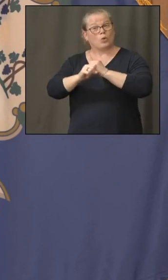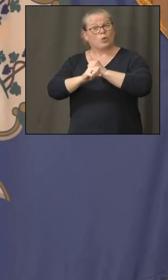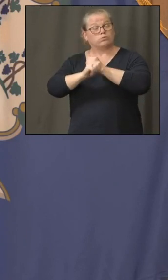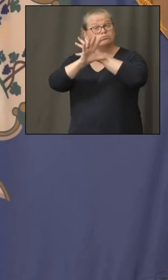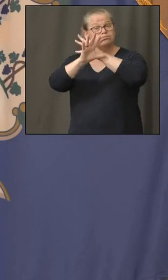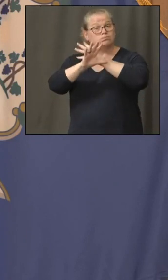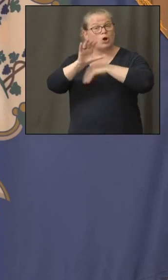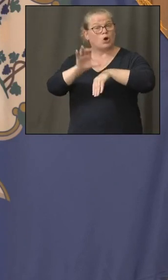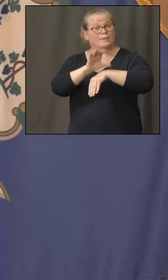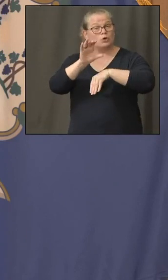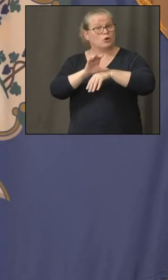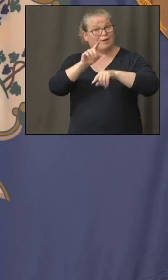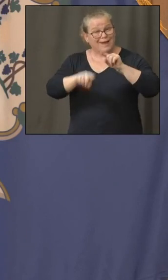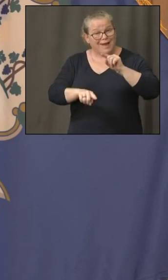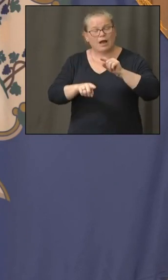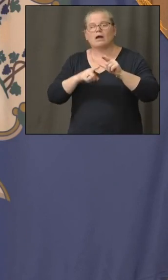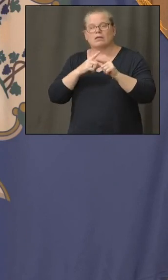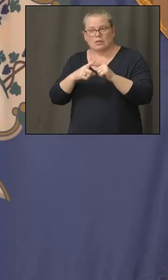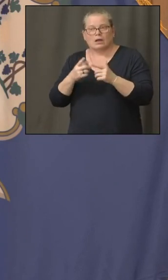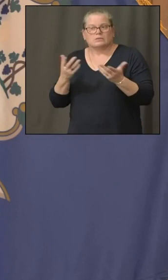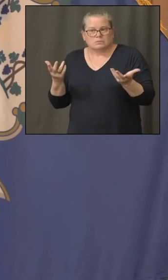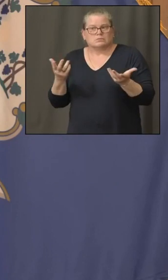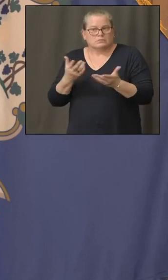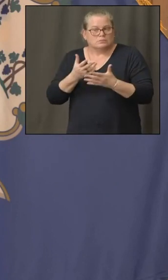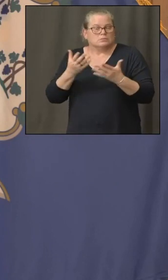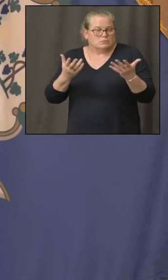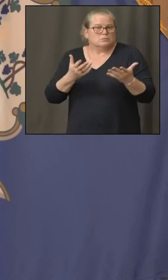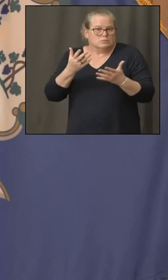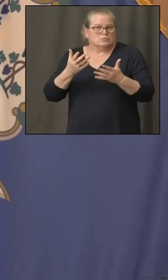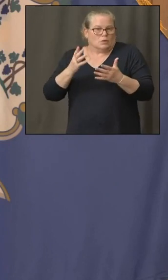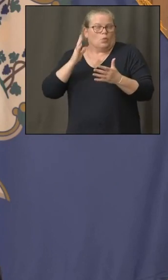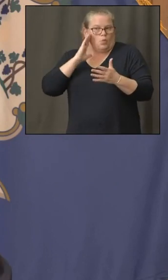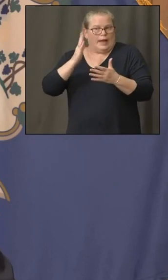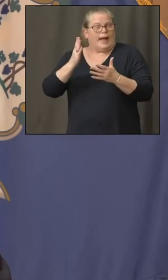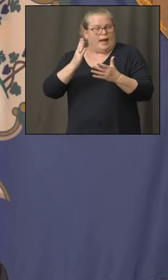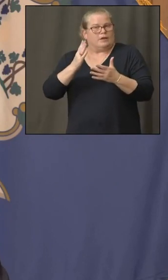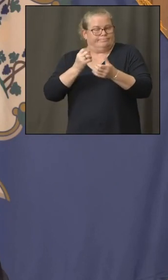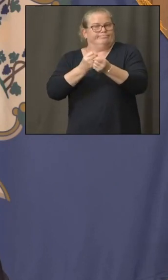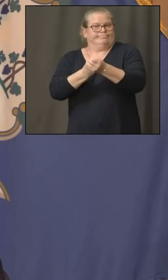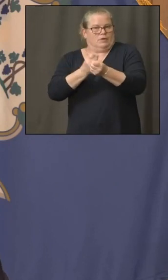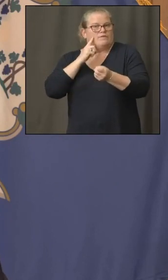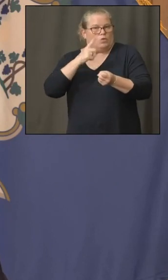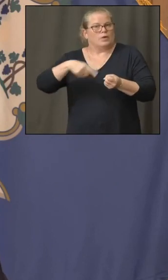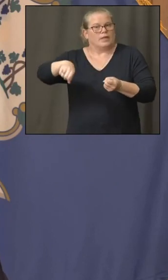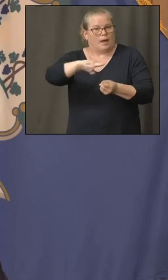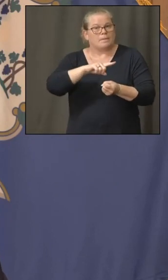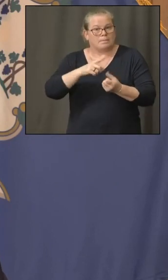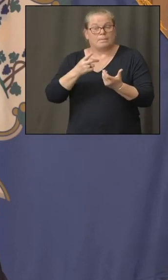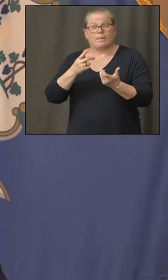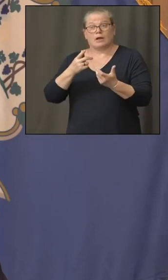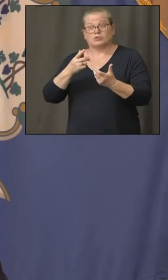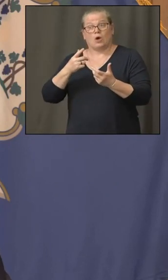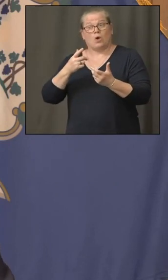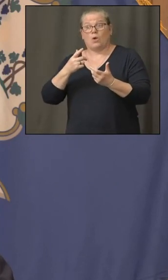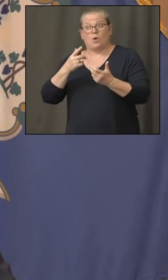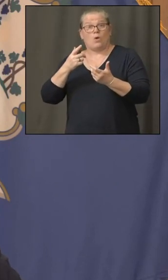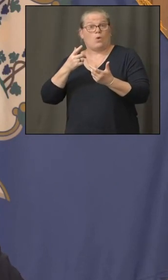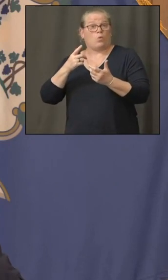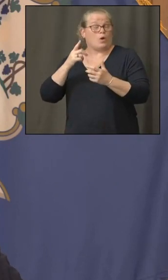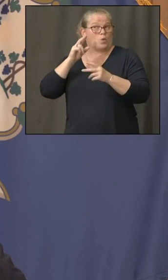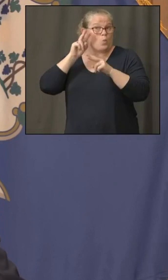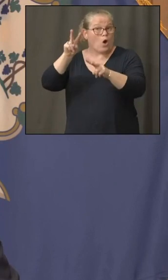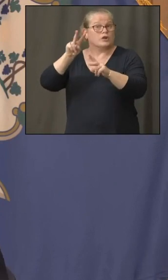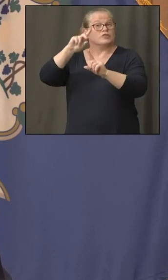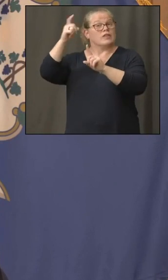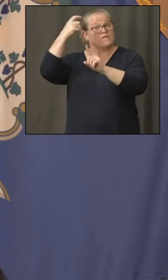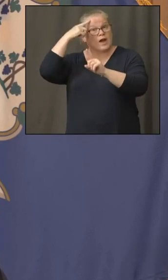more federal incentives to give people the incentive to get back to work sooner. We're going to follow that. We'll track it